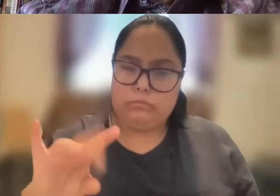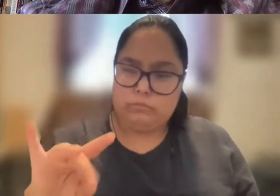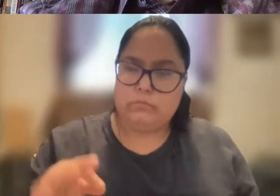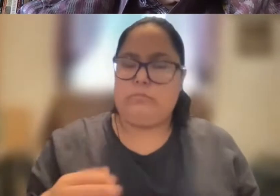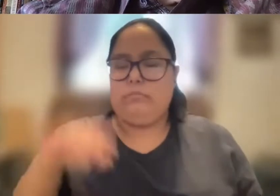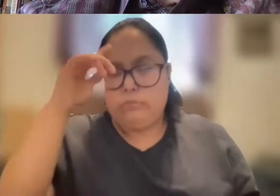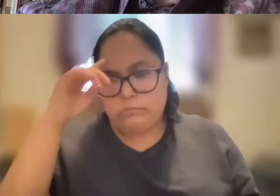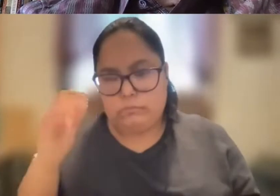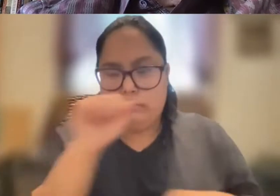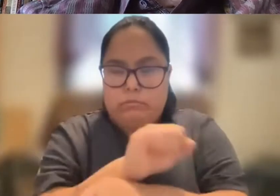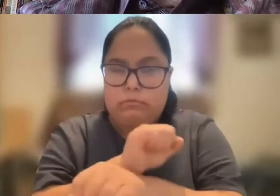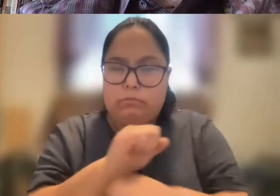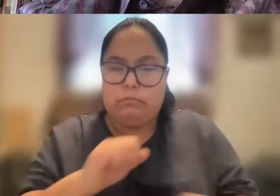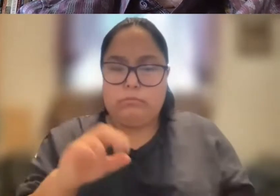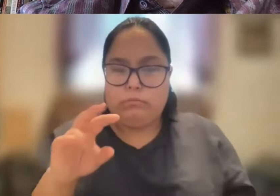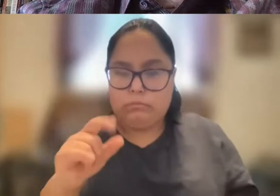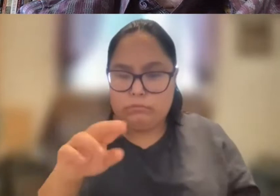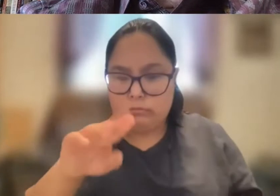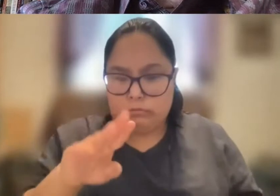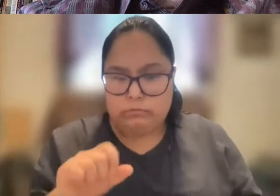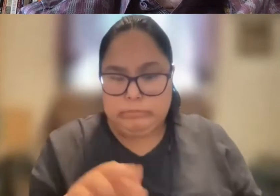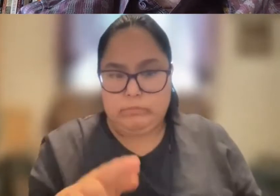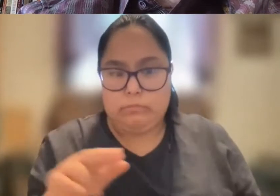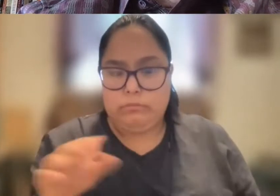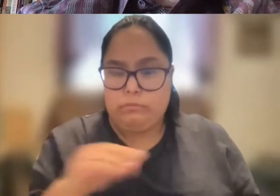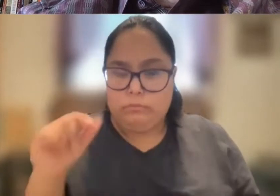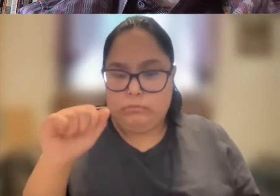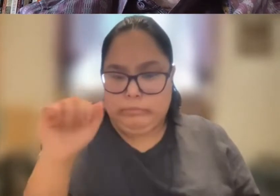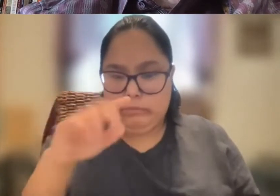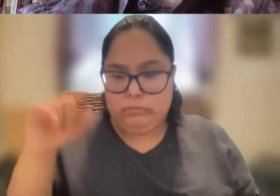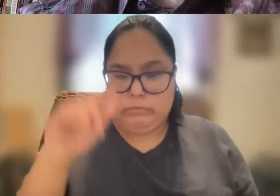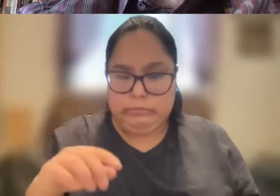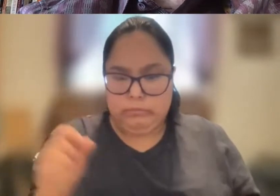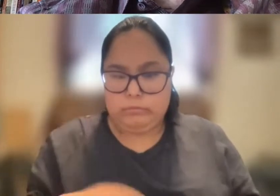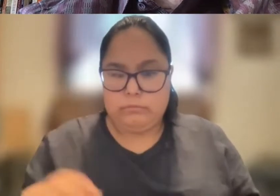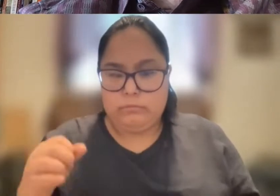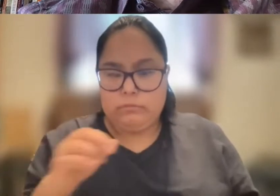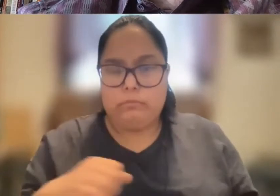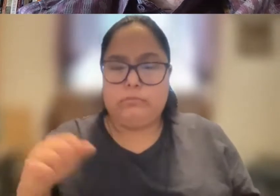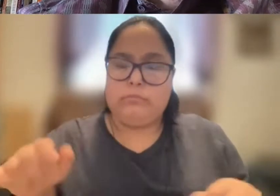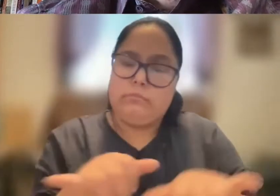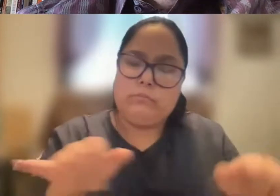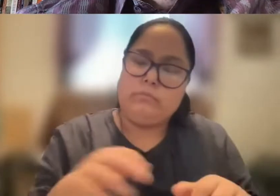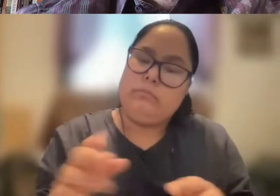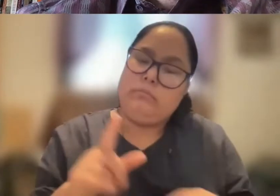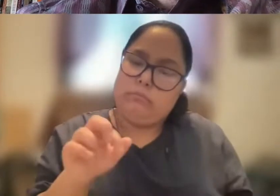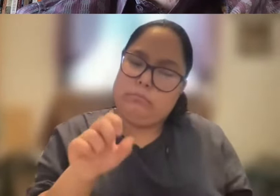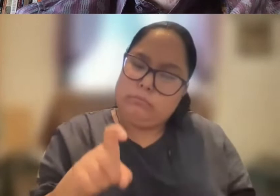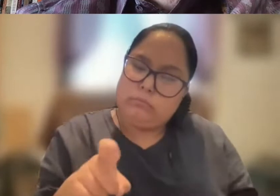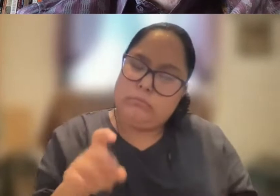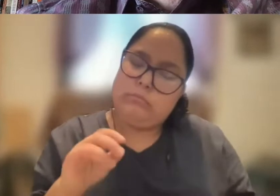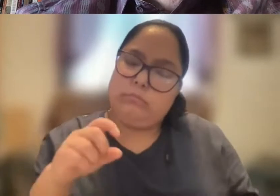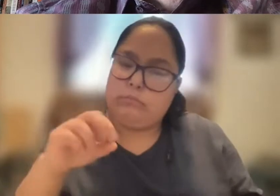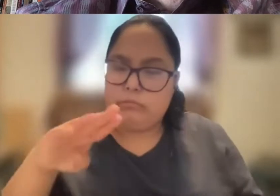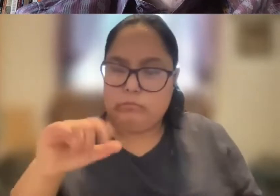in Bosnia for 7 months, and a message came out saying that same-sex benefits are now allowed in the military.